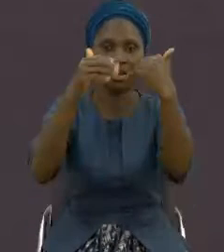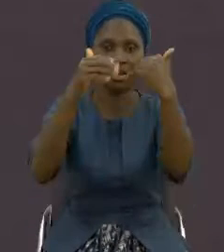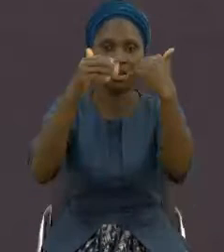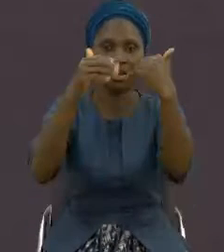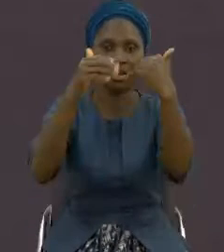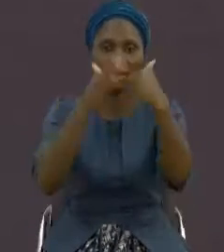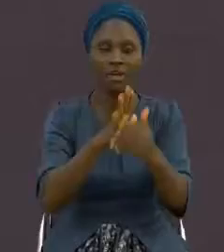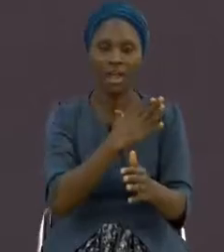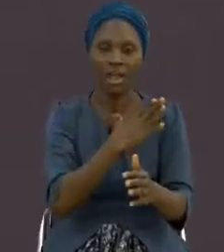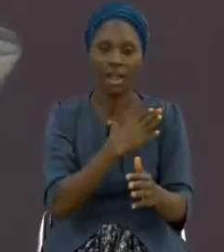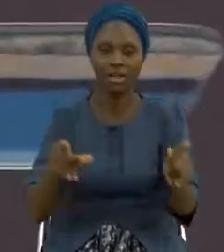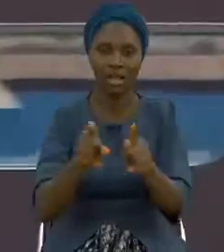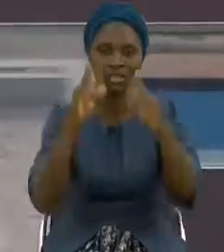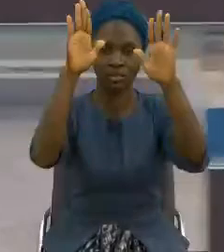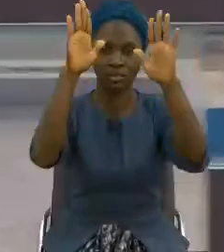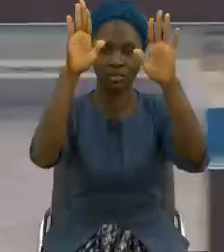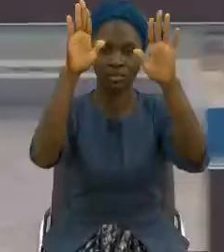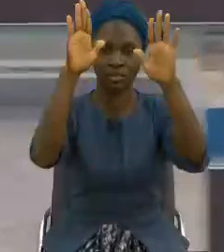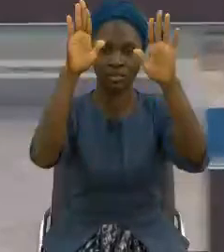noon,